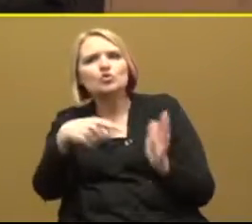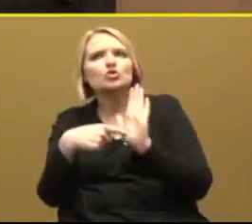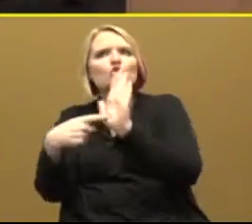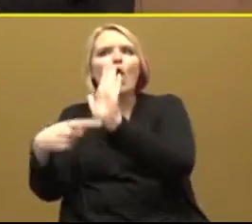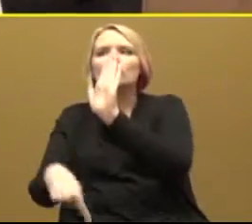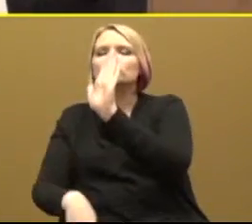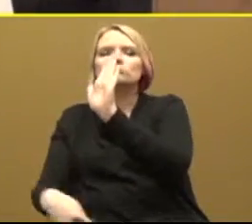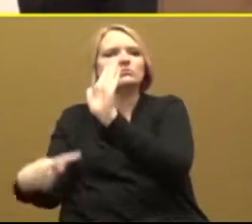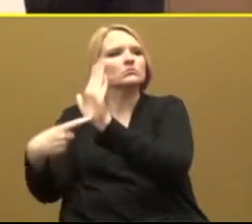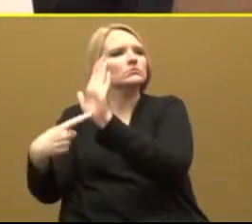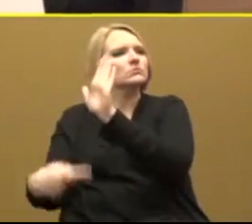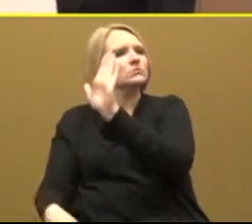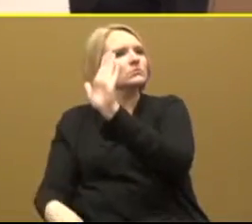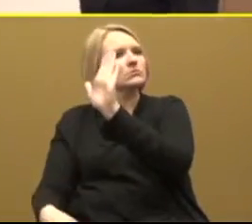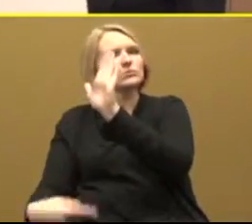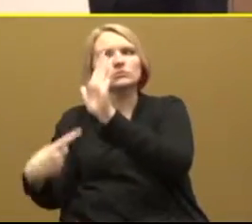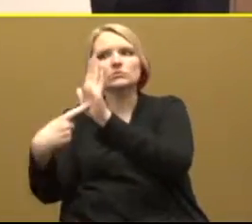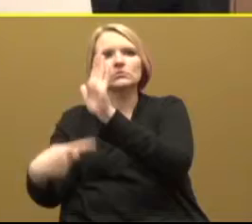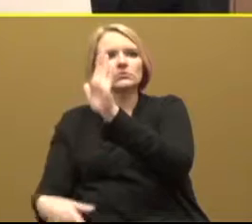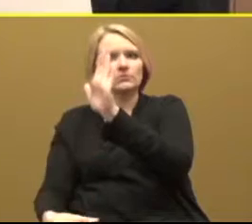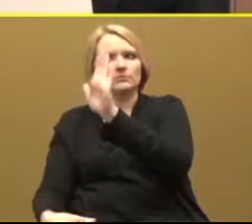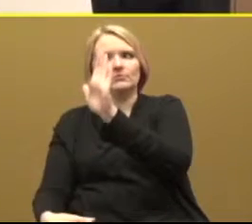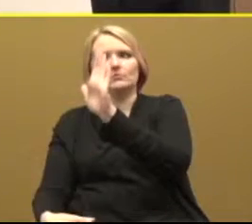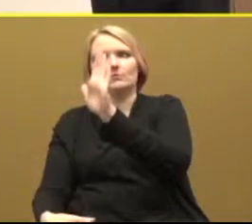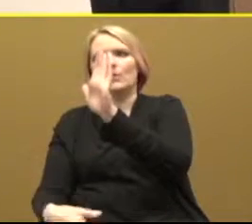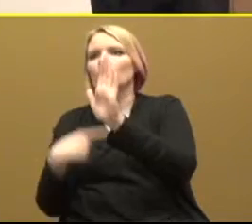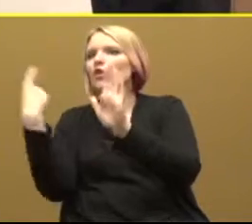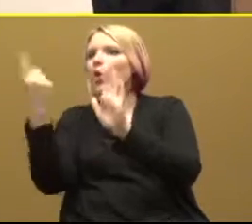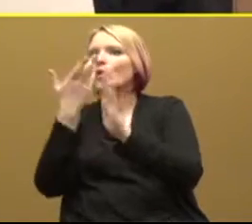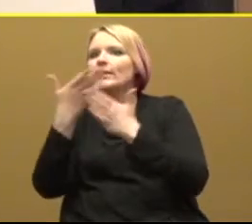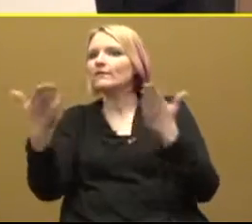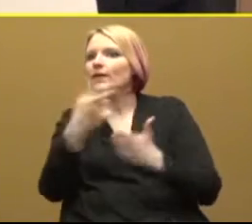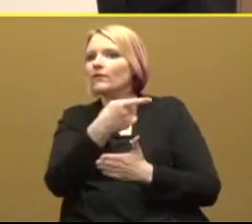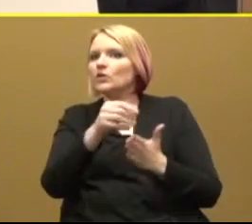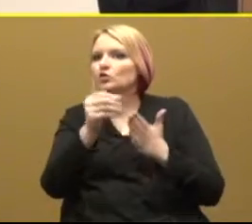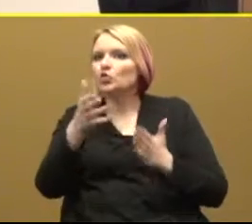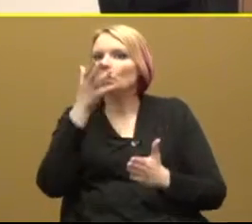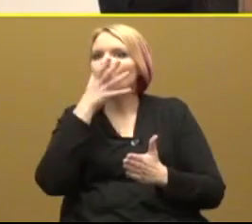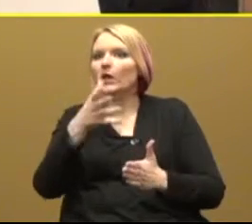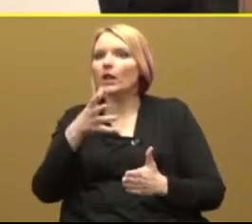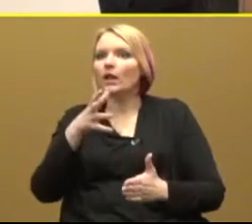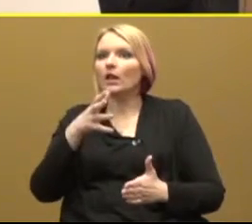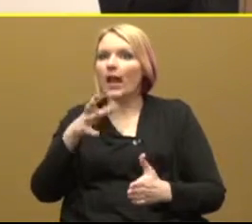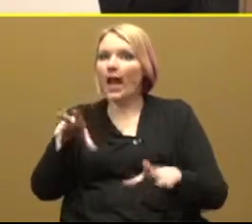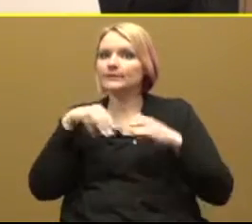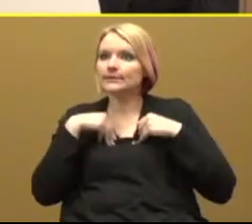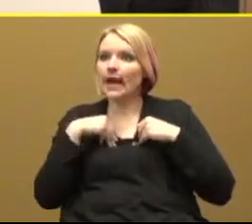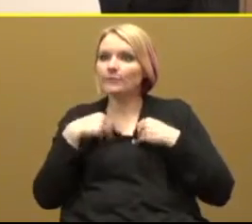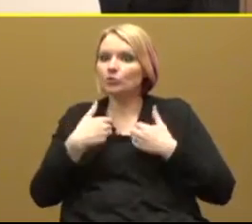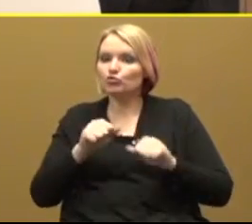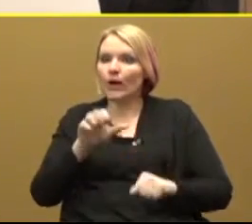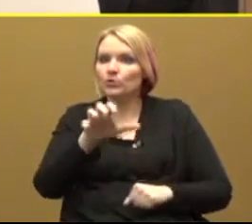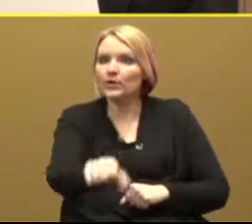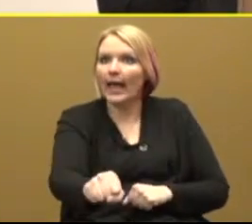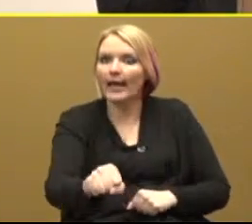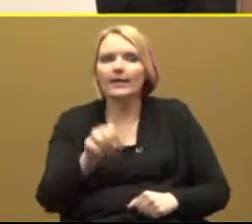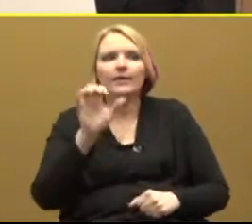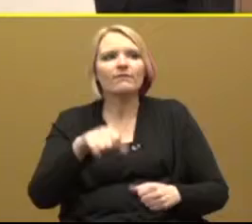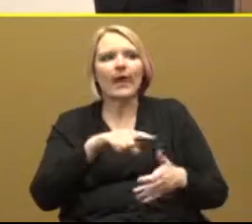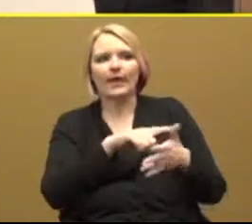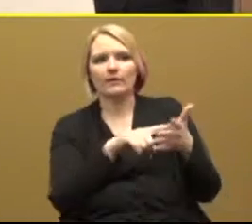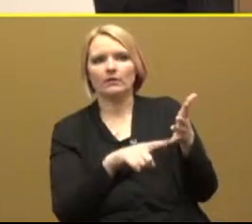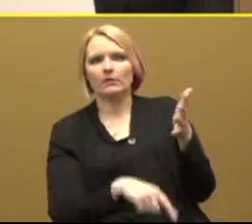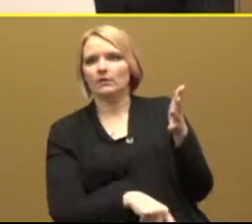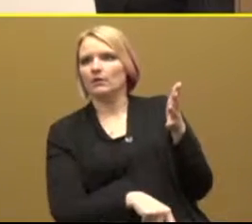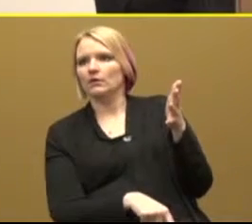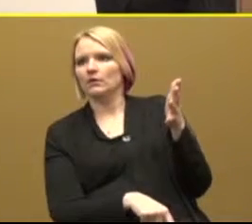show those administrators, hands down, the only thing this student is reaching for and going for are these 6